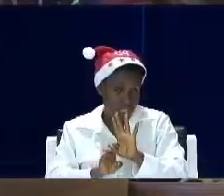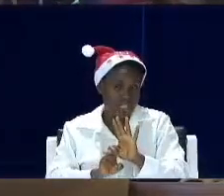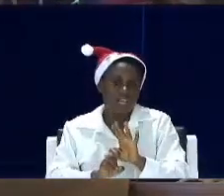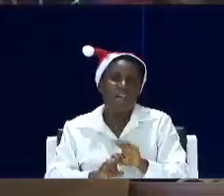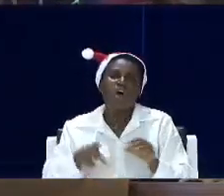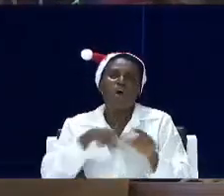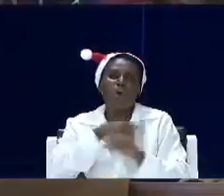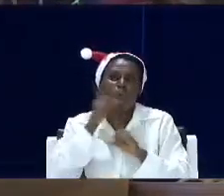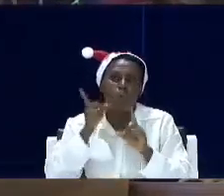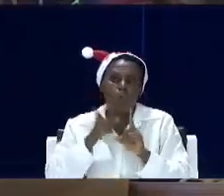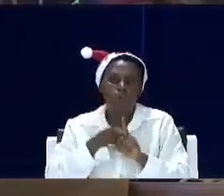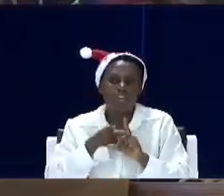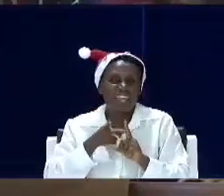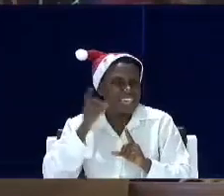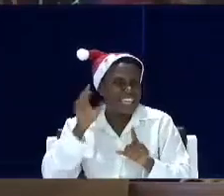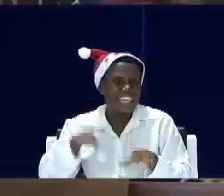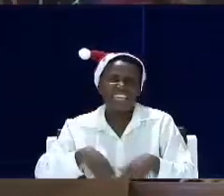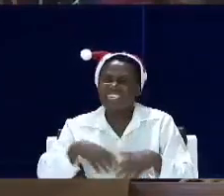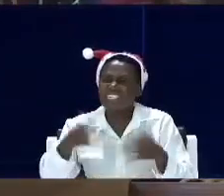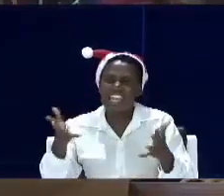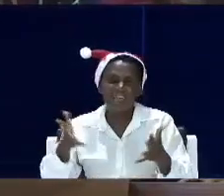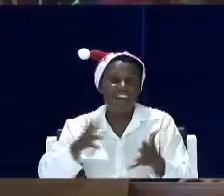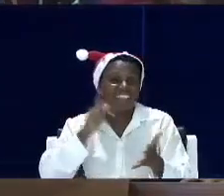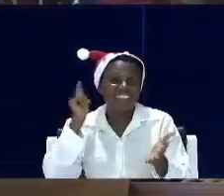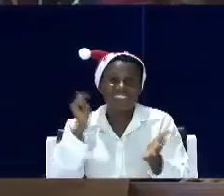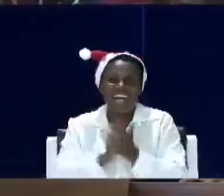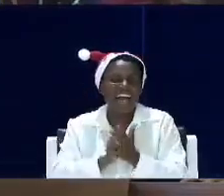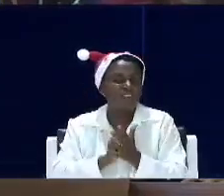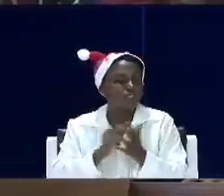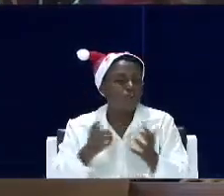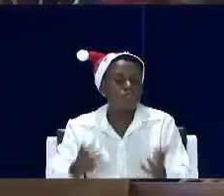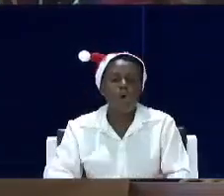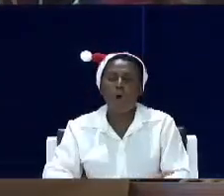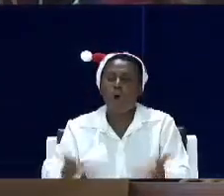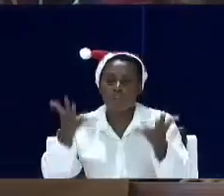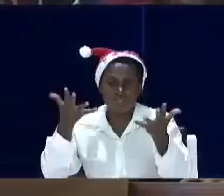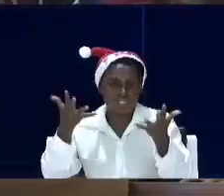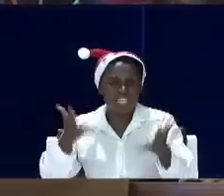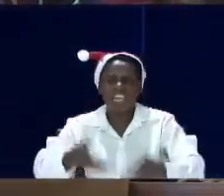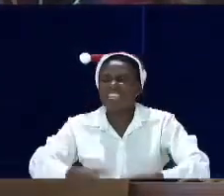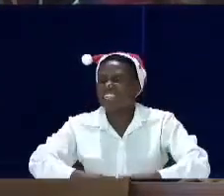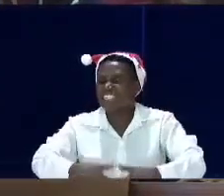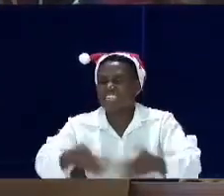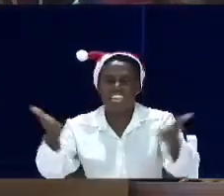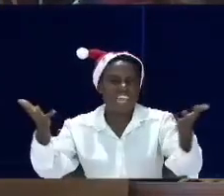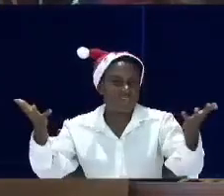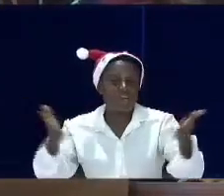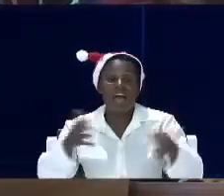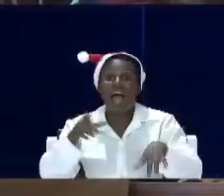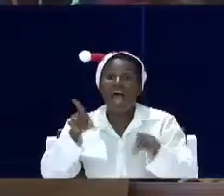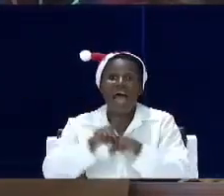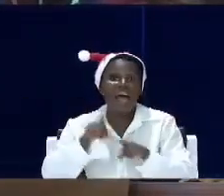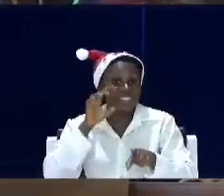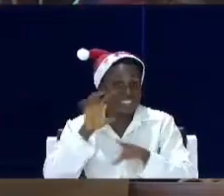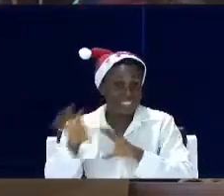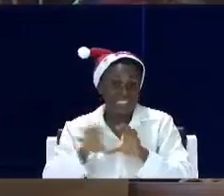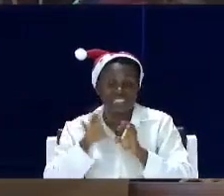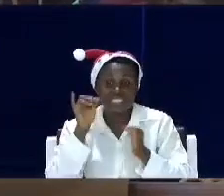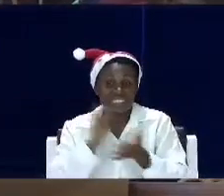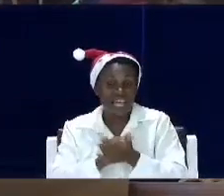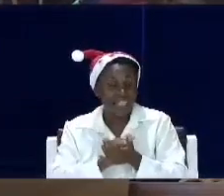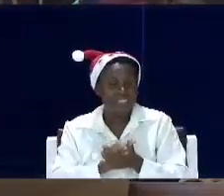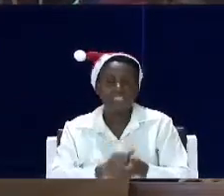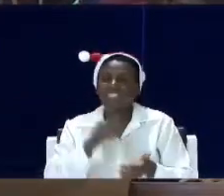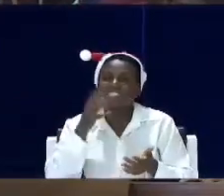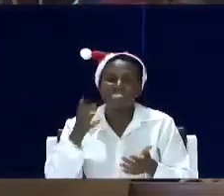went to offer 1,000 burnt offering, and as soon as he did that, there was